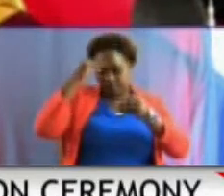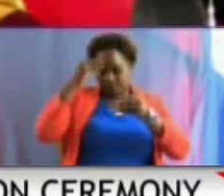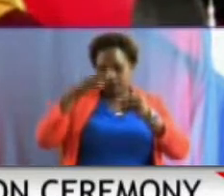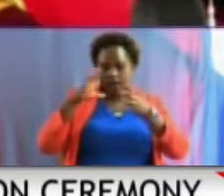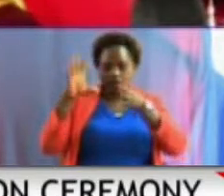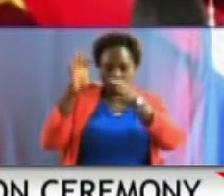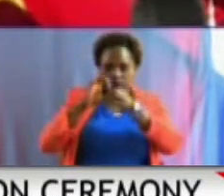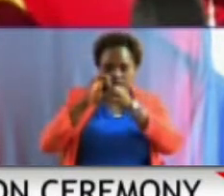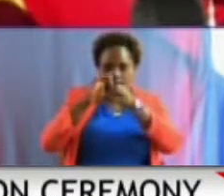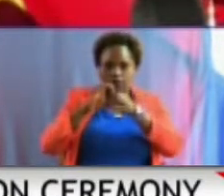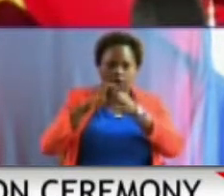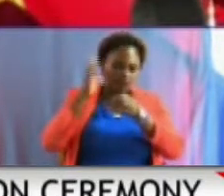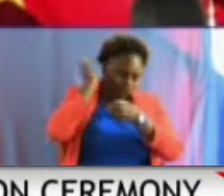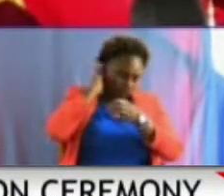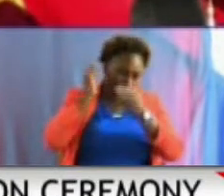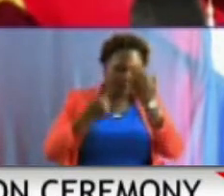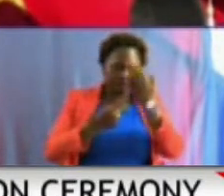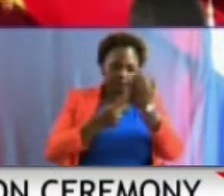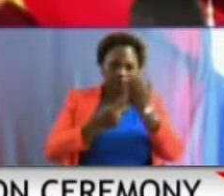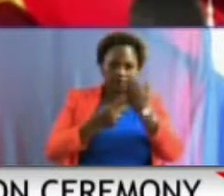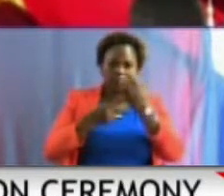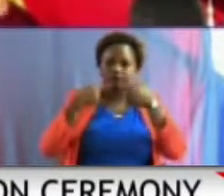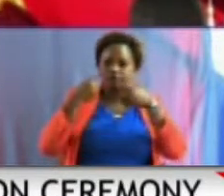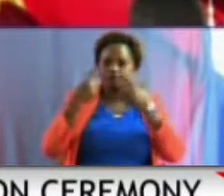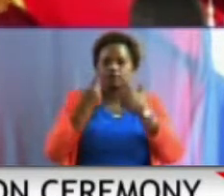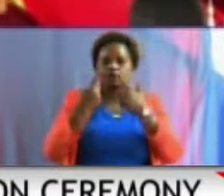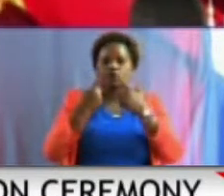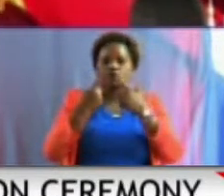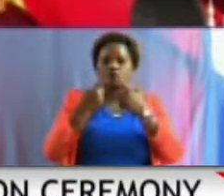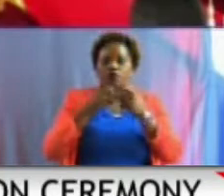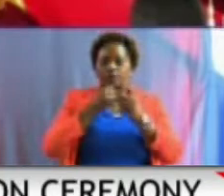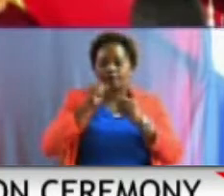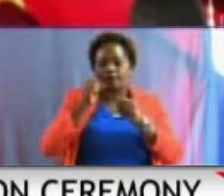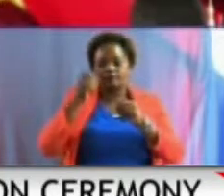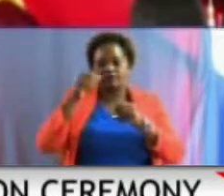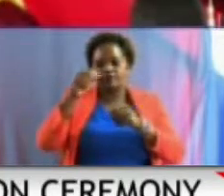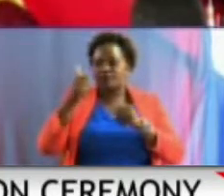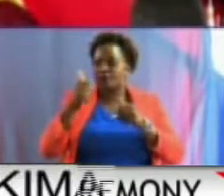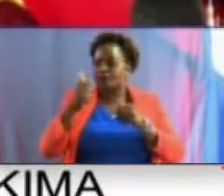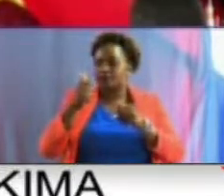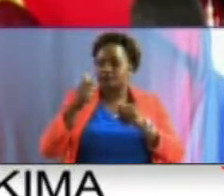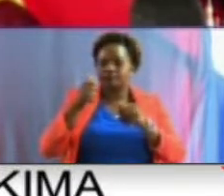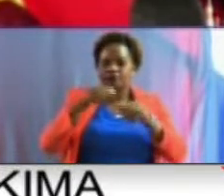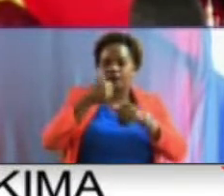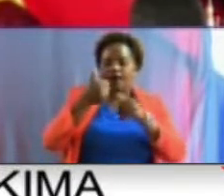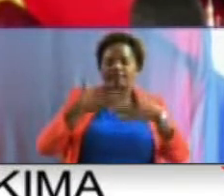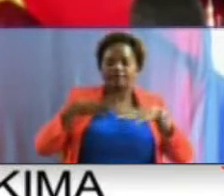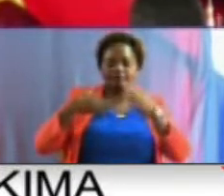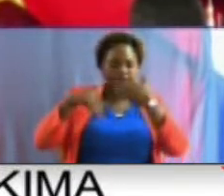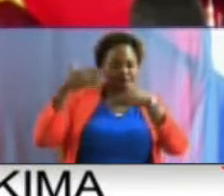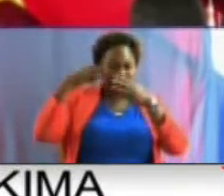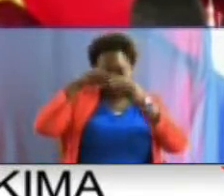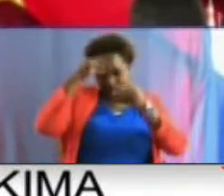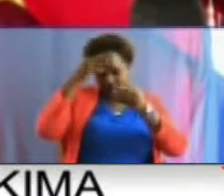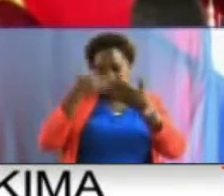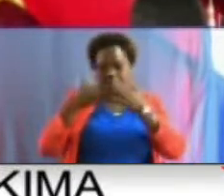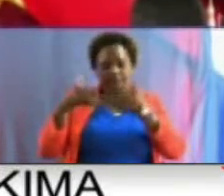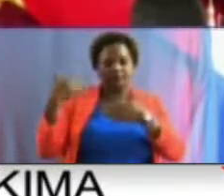of Technology, to make his remarks on behalf of the Alumni Association.